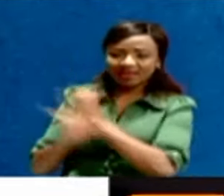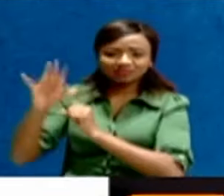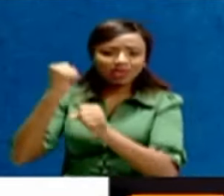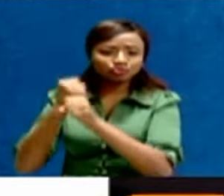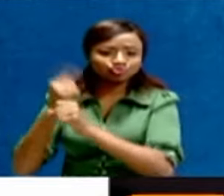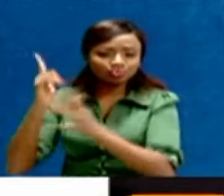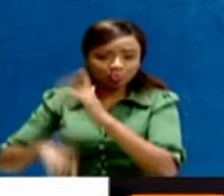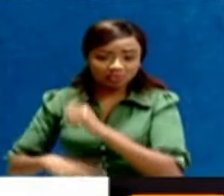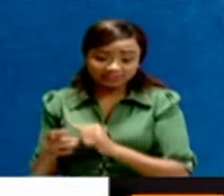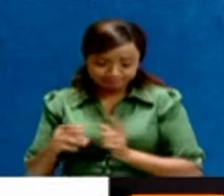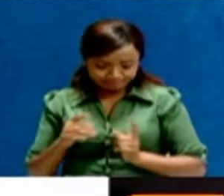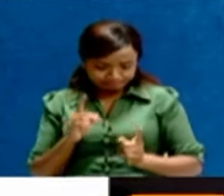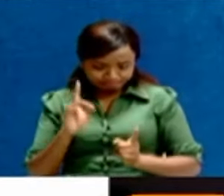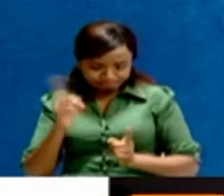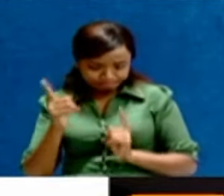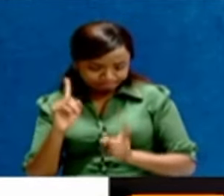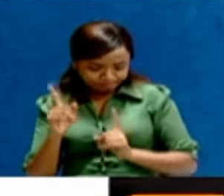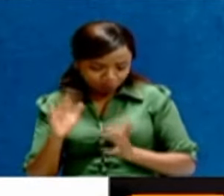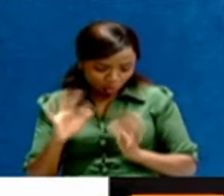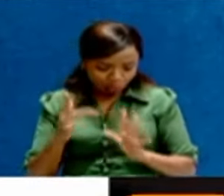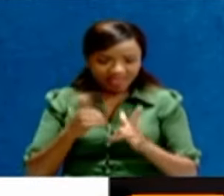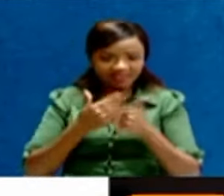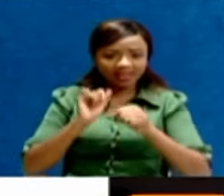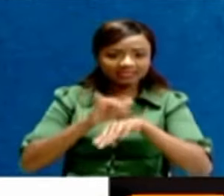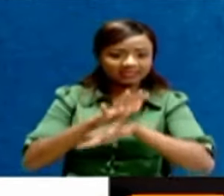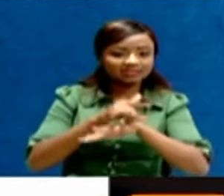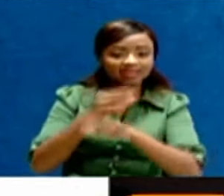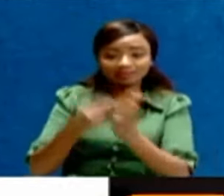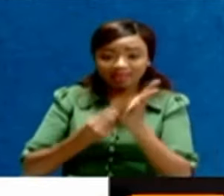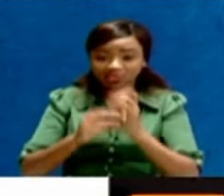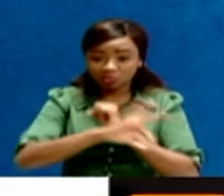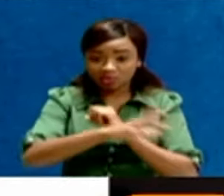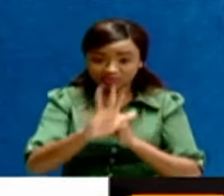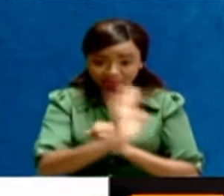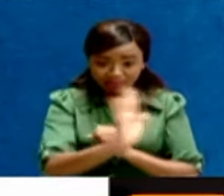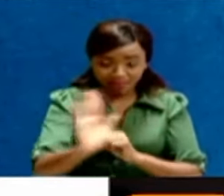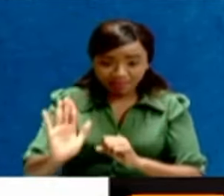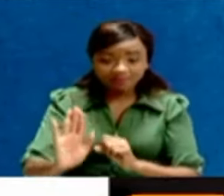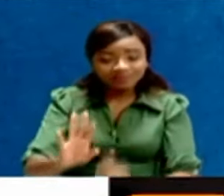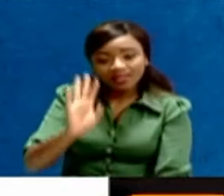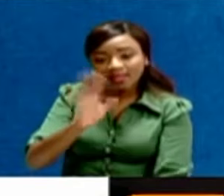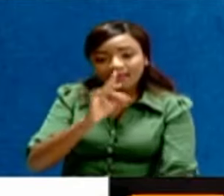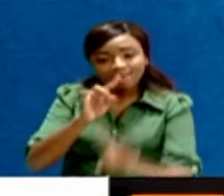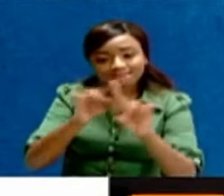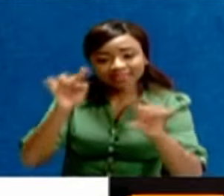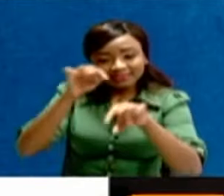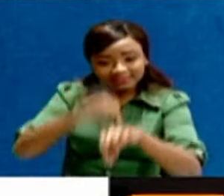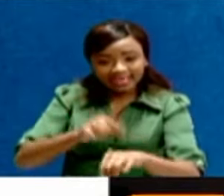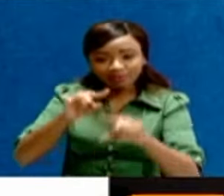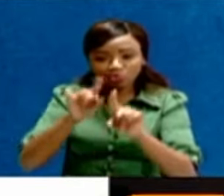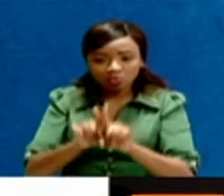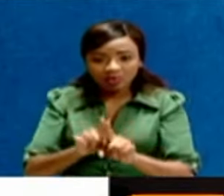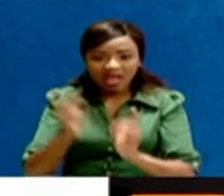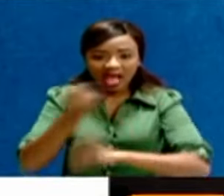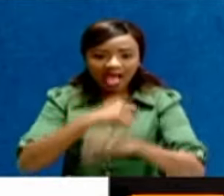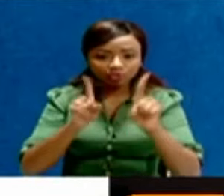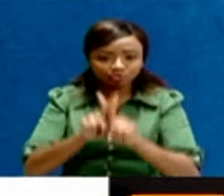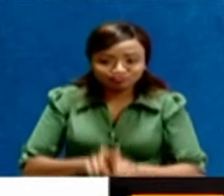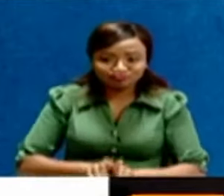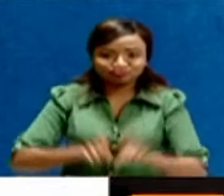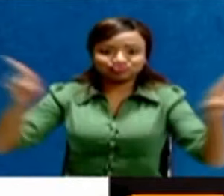devolved, are able to do to be able to send money to their counties. The moment you now go against their budget